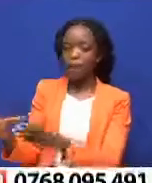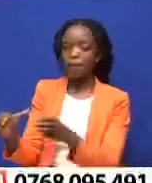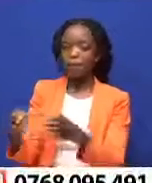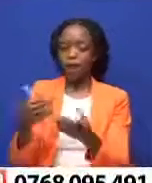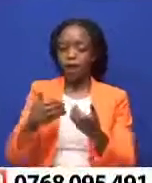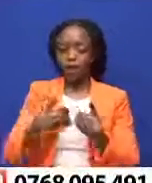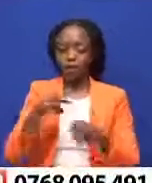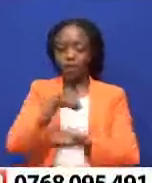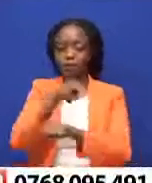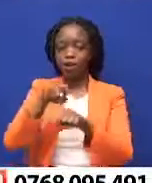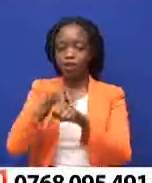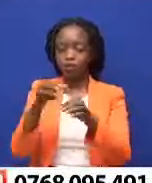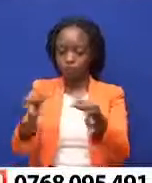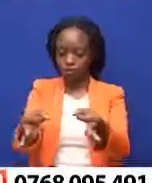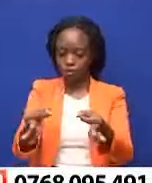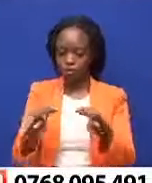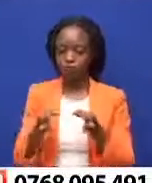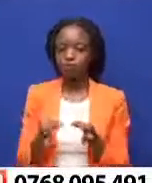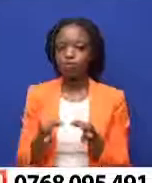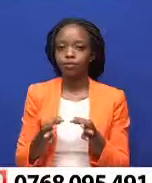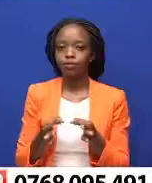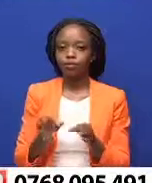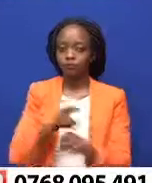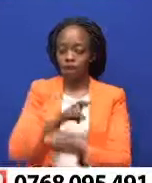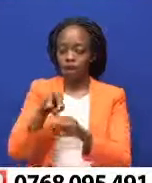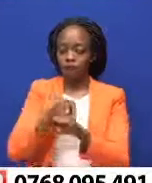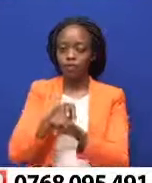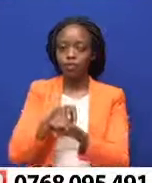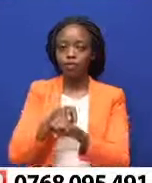our national Kenya treasurer, our national...